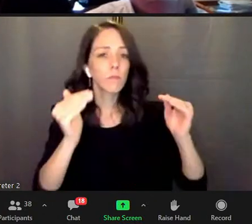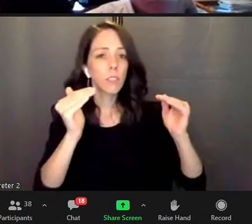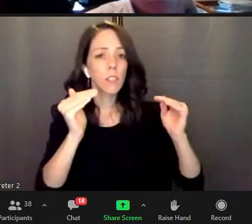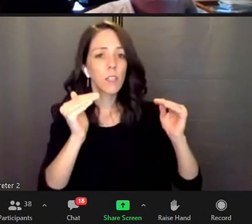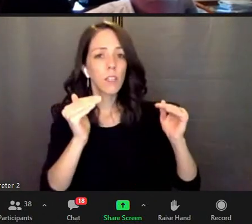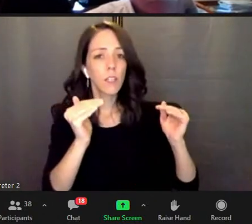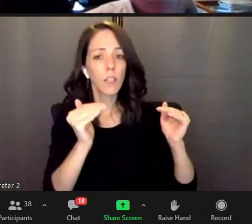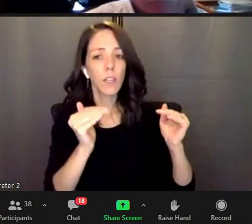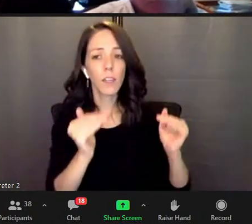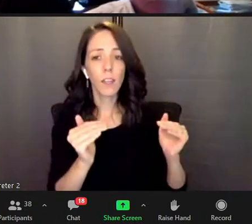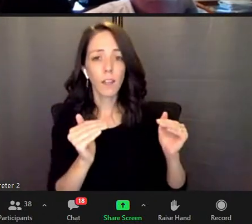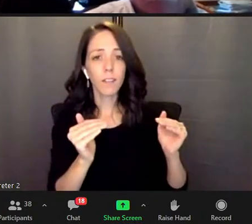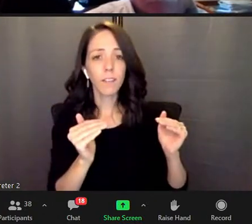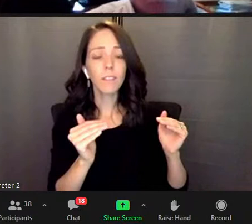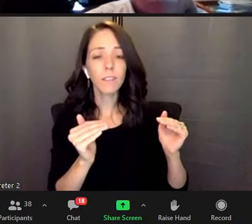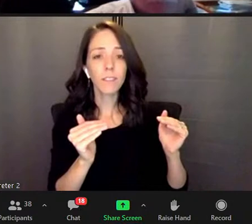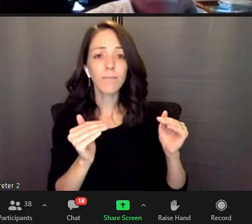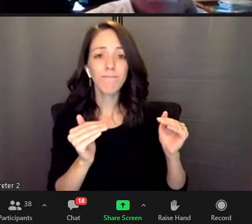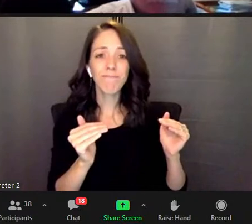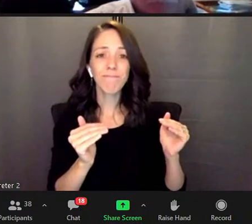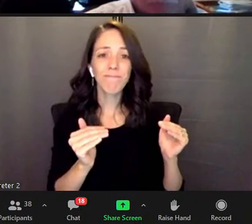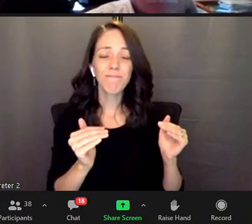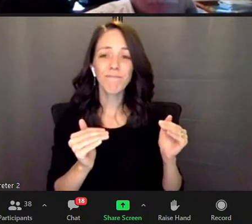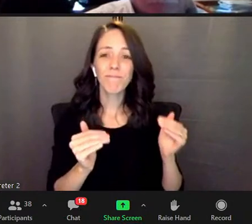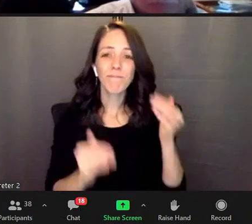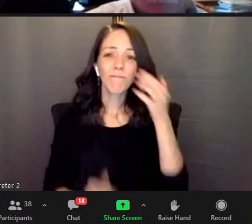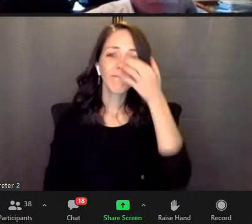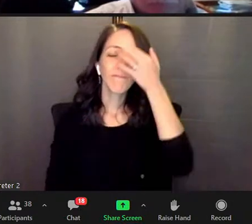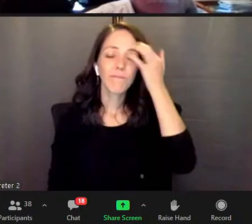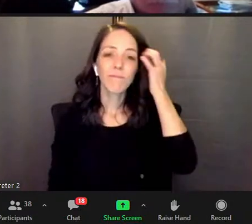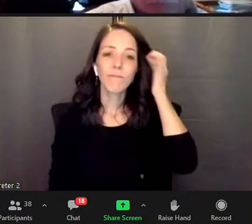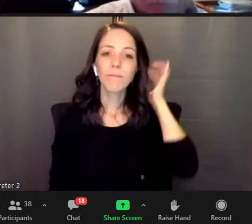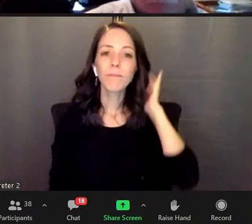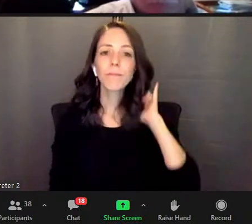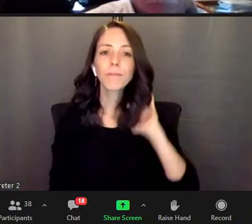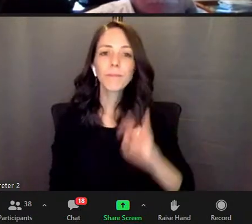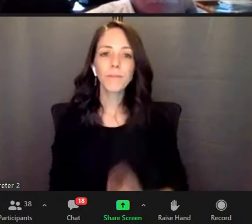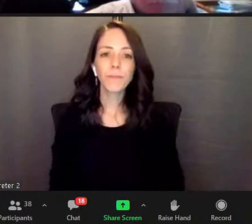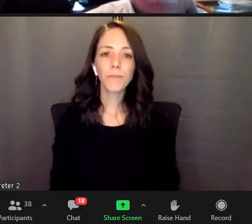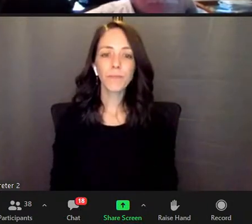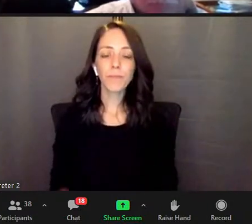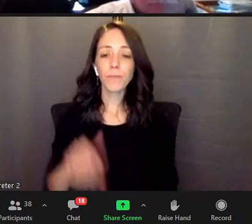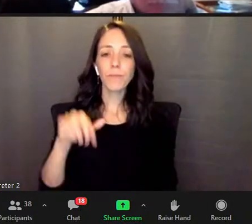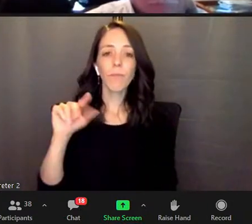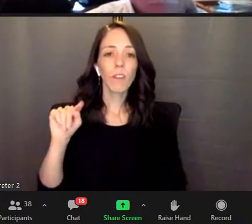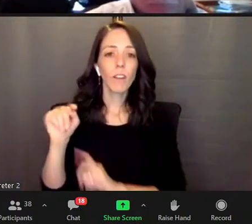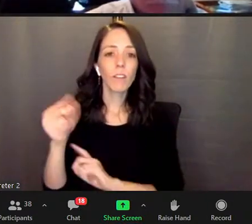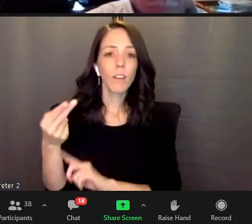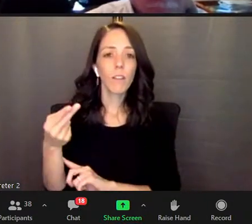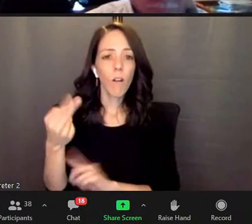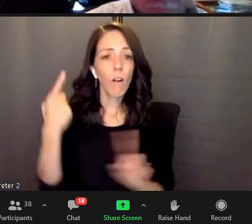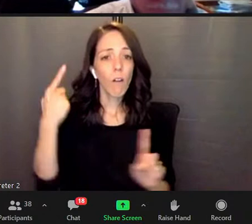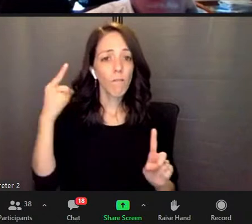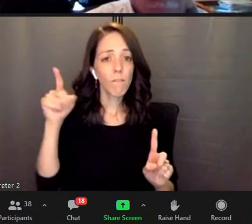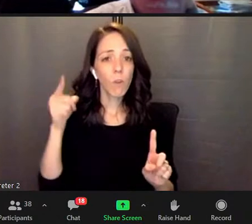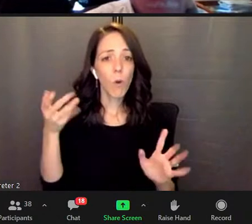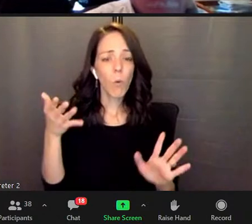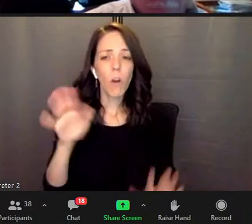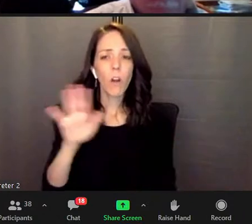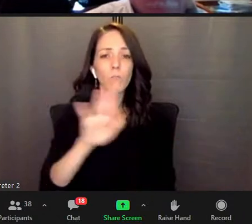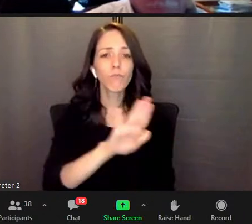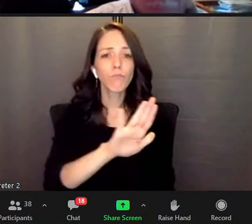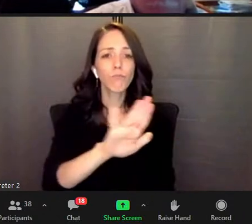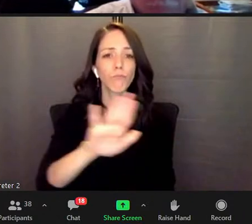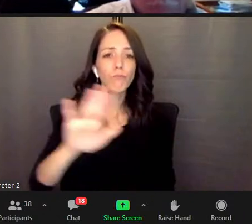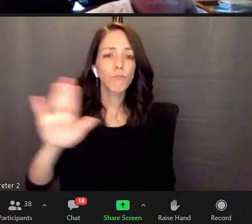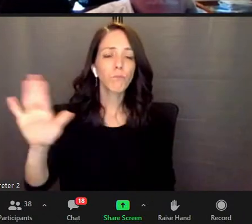our participants here. This town hall is really meant to give the floor to you